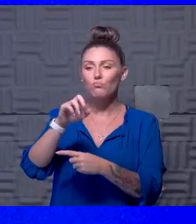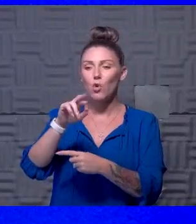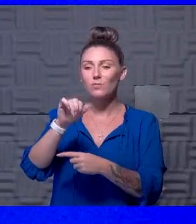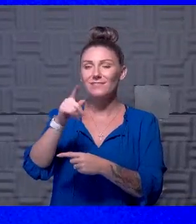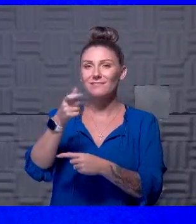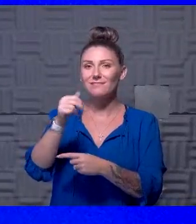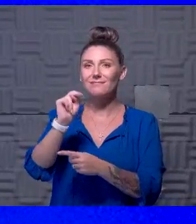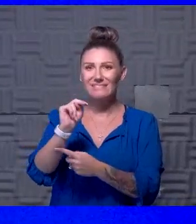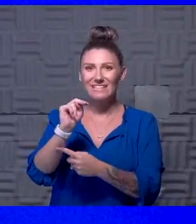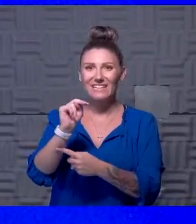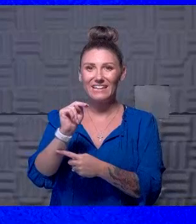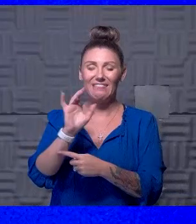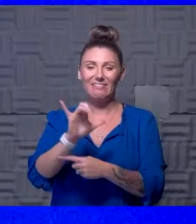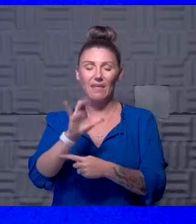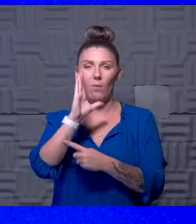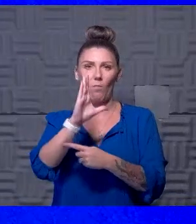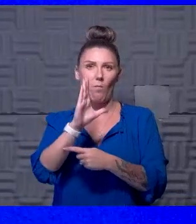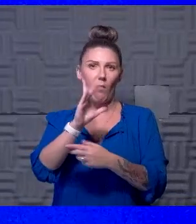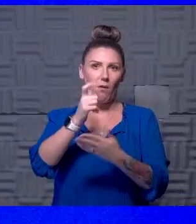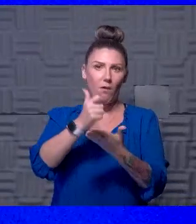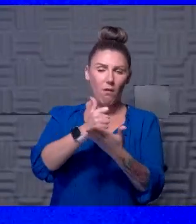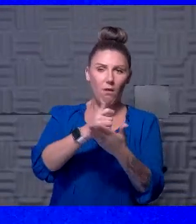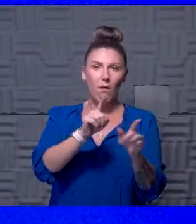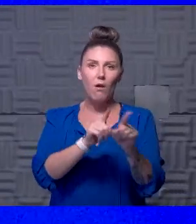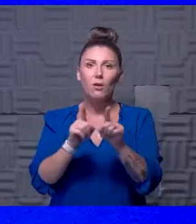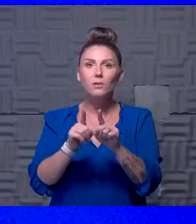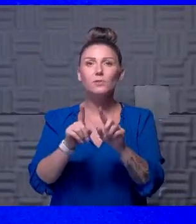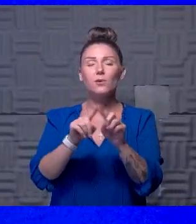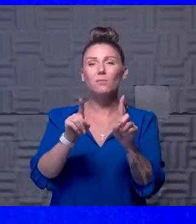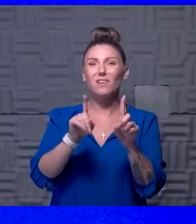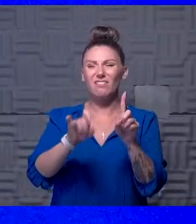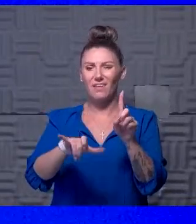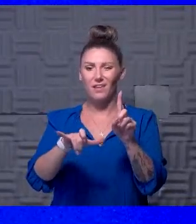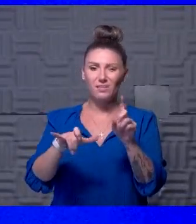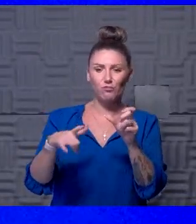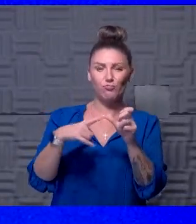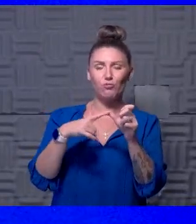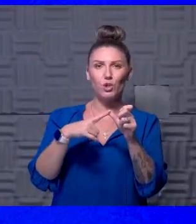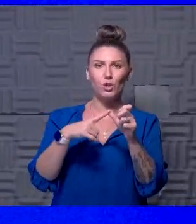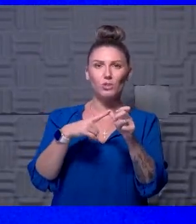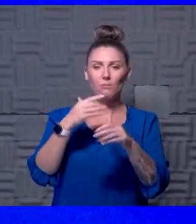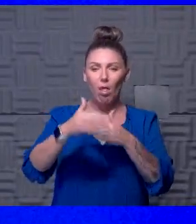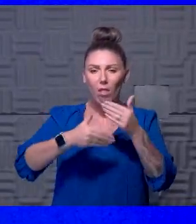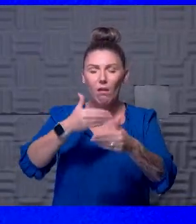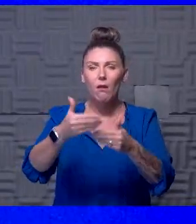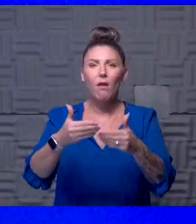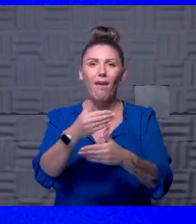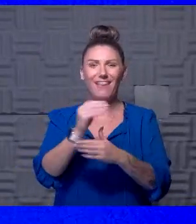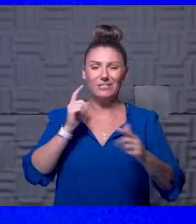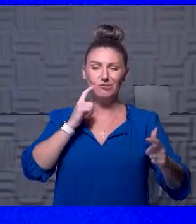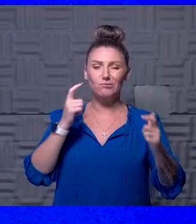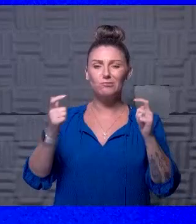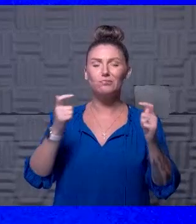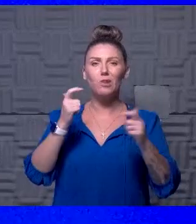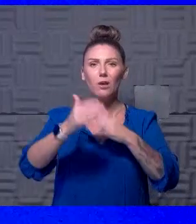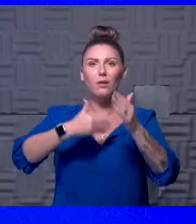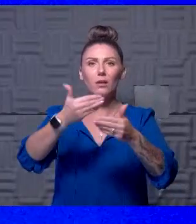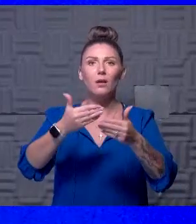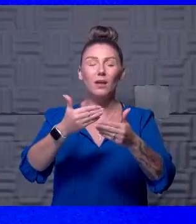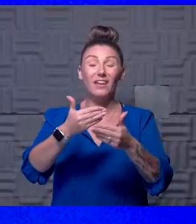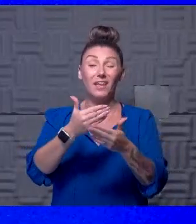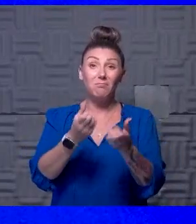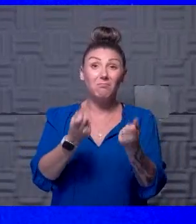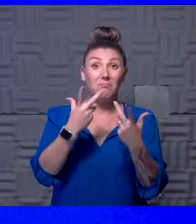spike protein, so that should help as well. But I think this is the very first baby step in larger steps to go in the next few years as